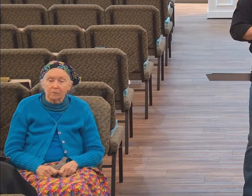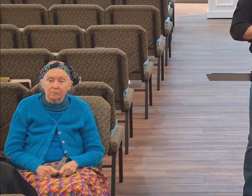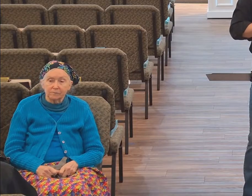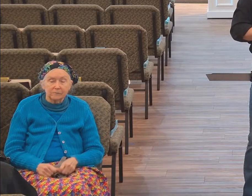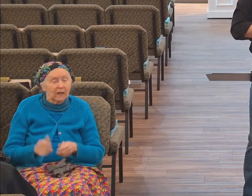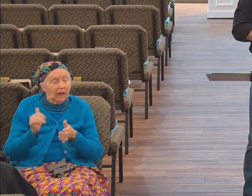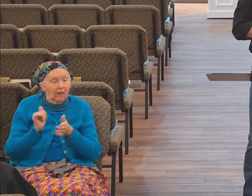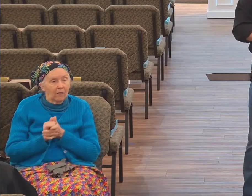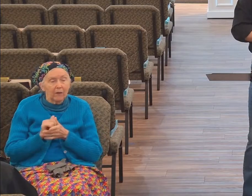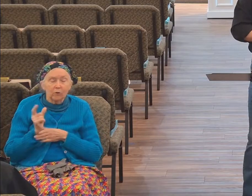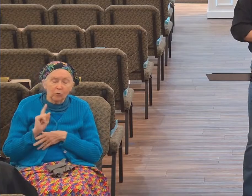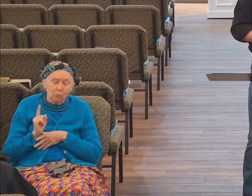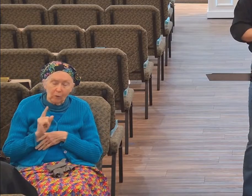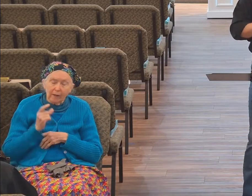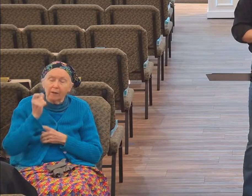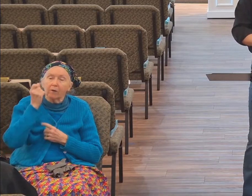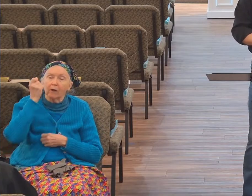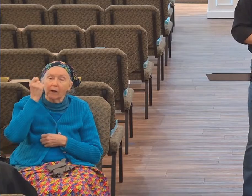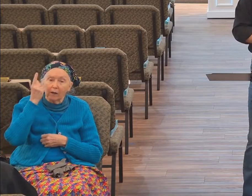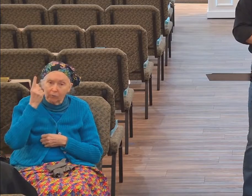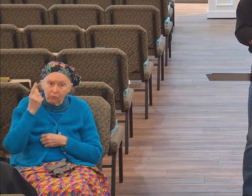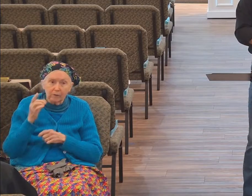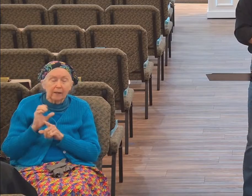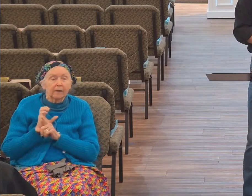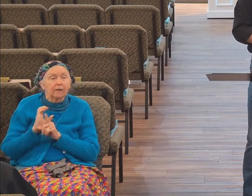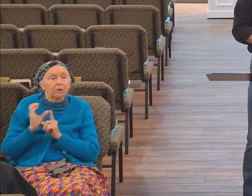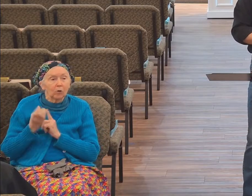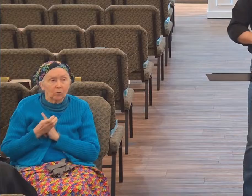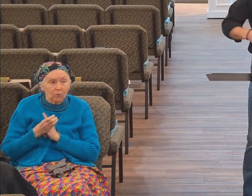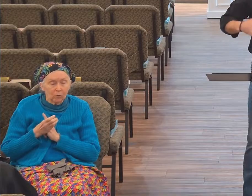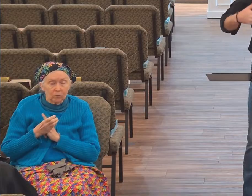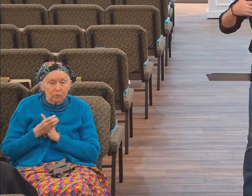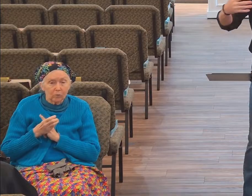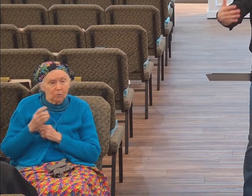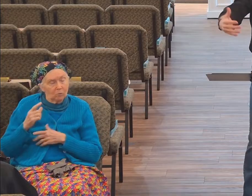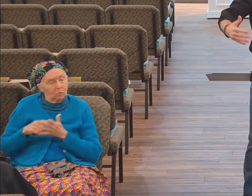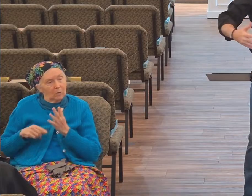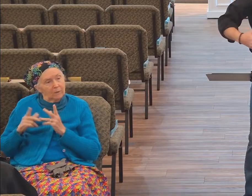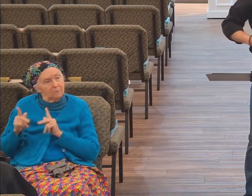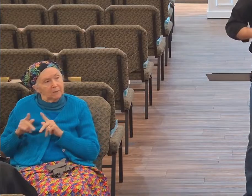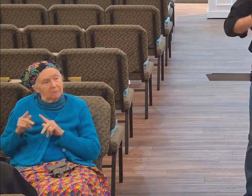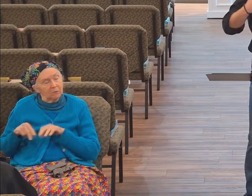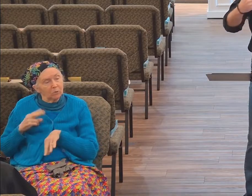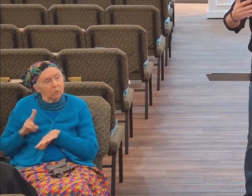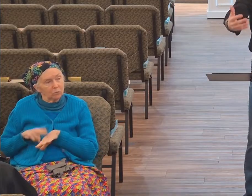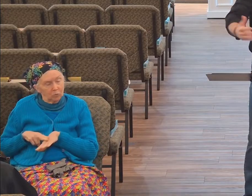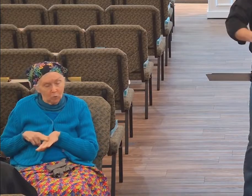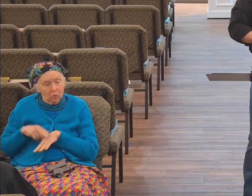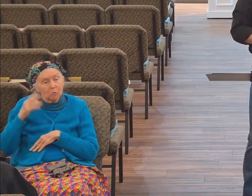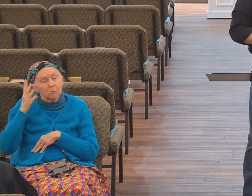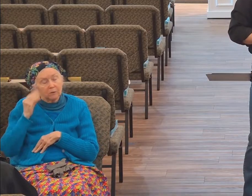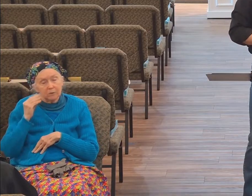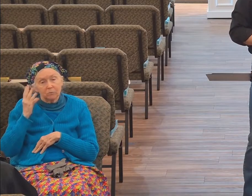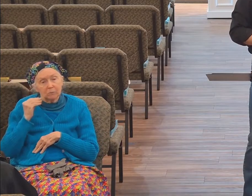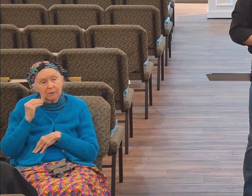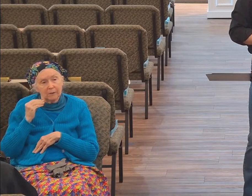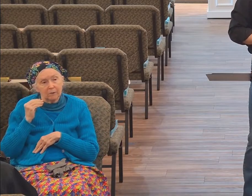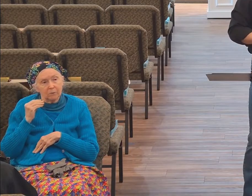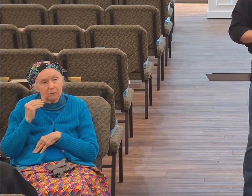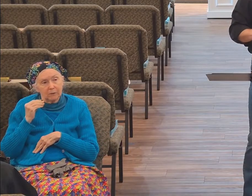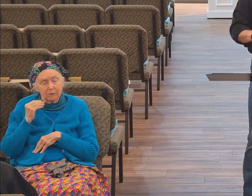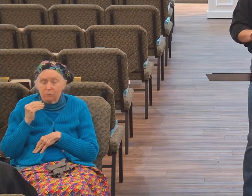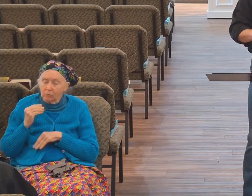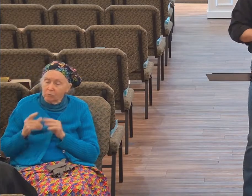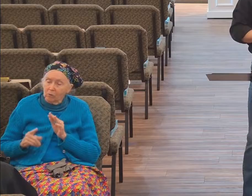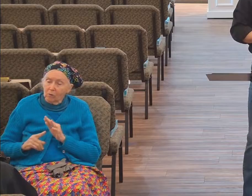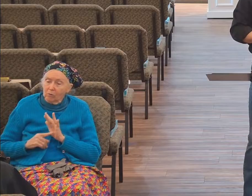This is where understanding and culture and what people would normally experiencing comes into play.